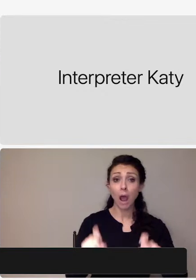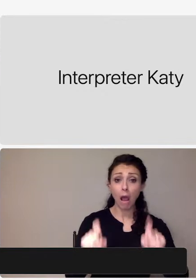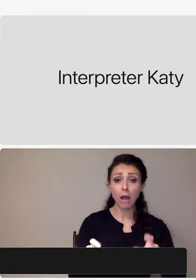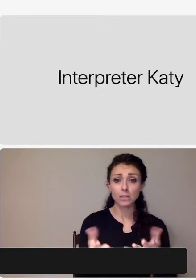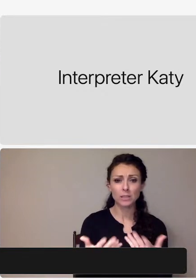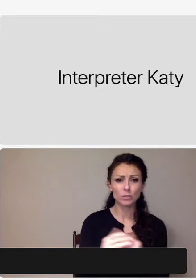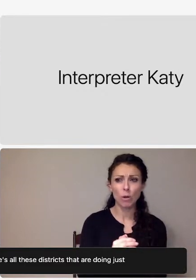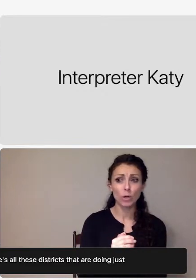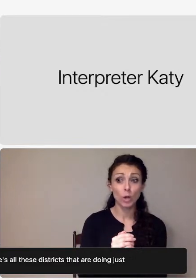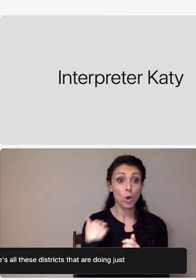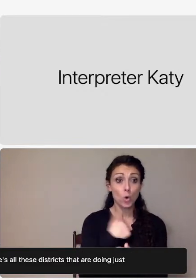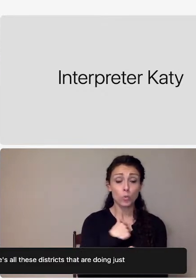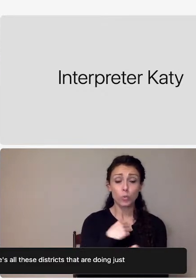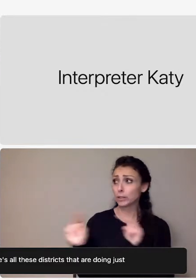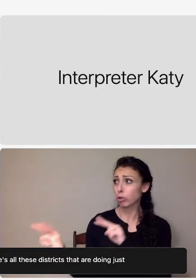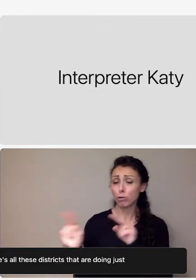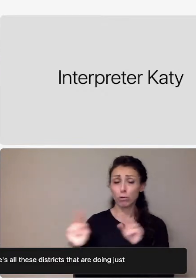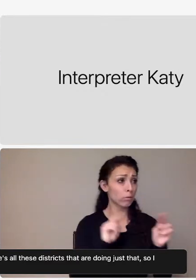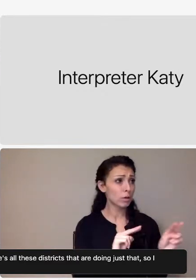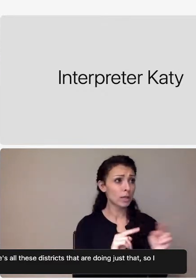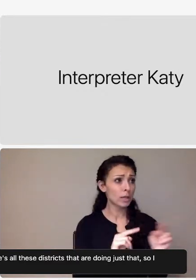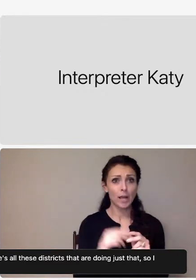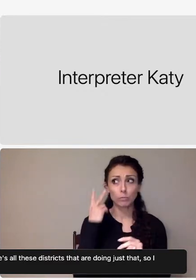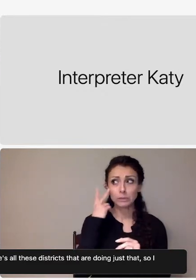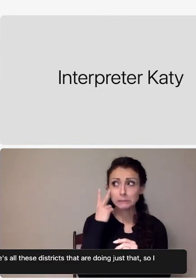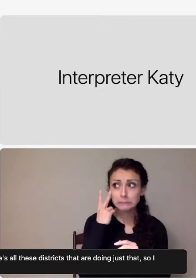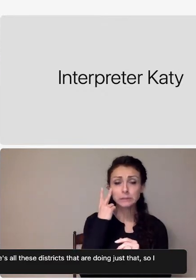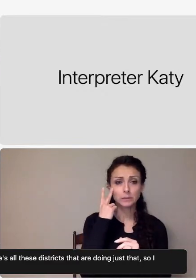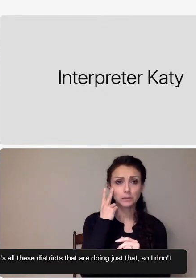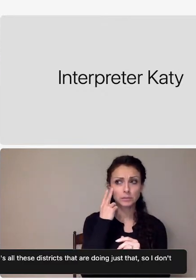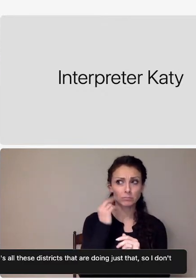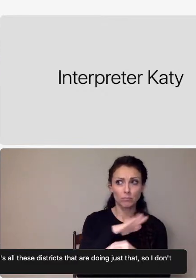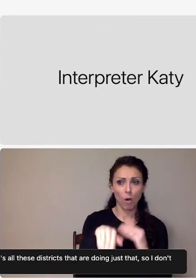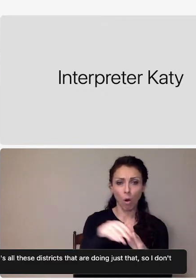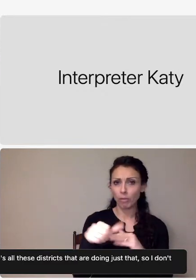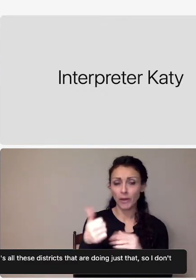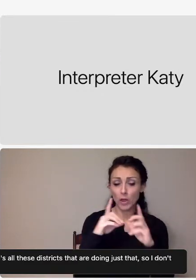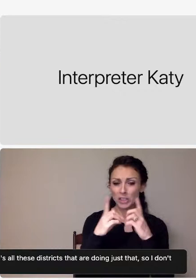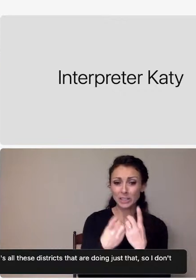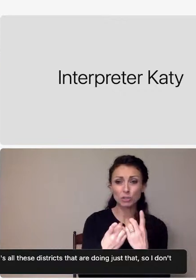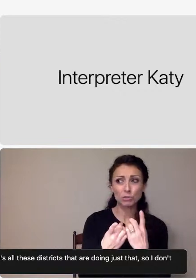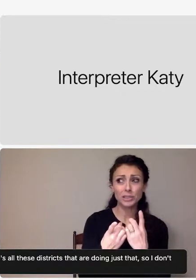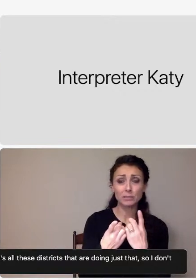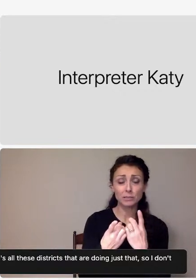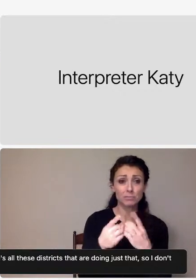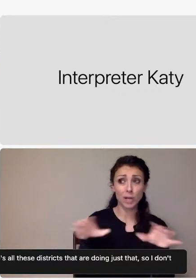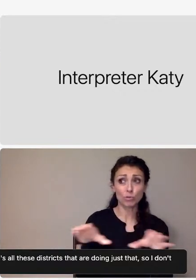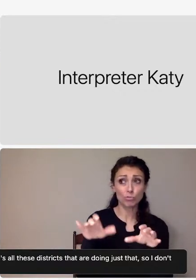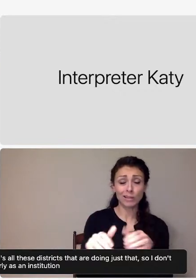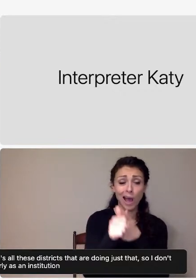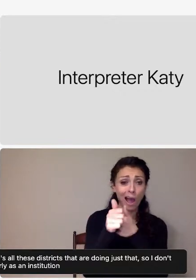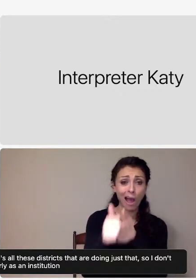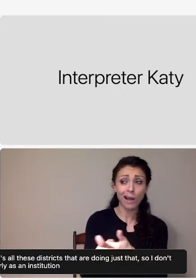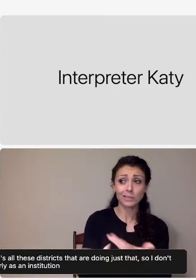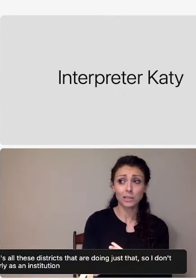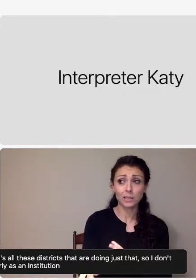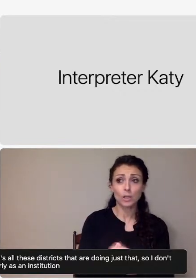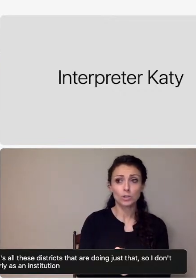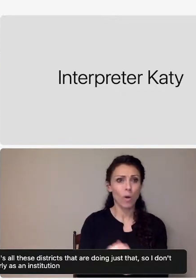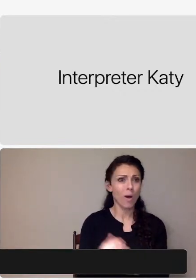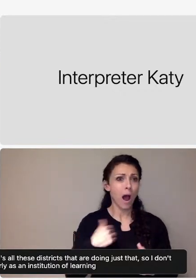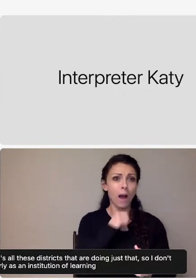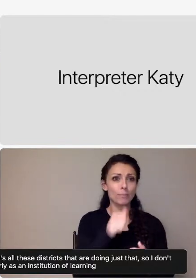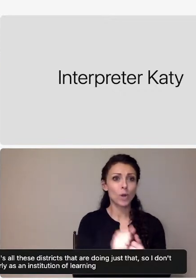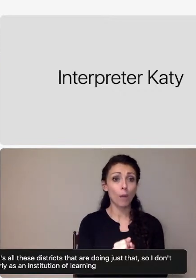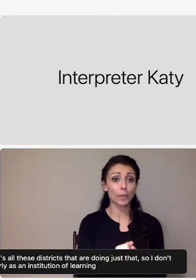are doing just that so i don't say that to be argumentative more than anything to try to set the tone particularly as an institution of learning as we